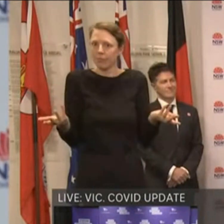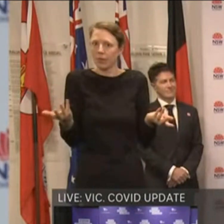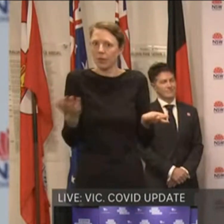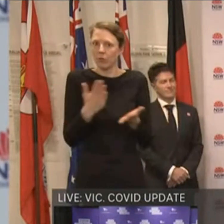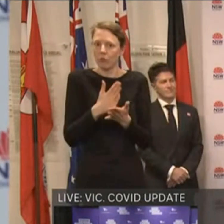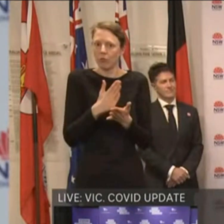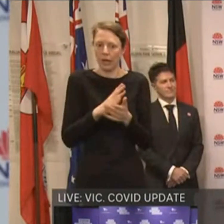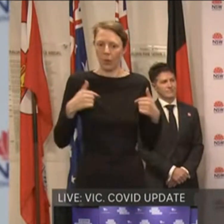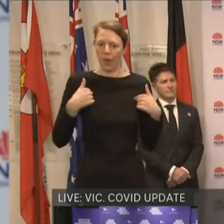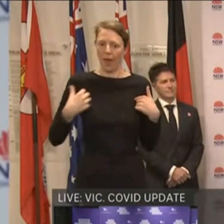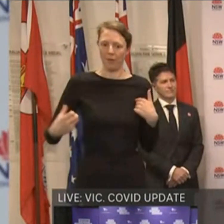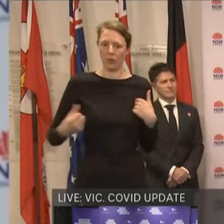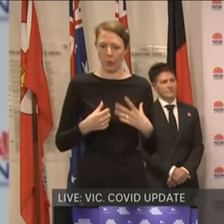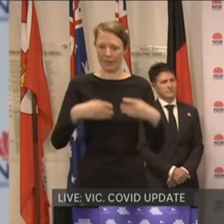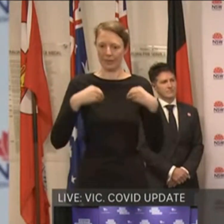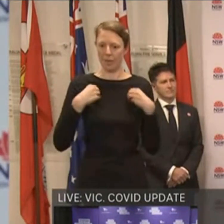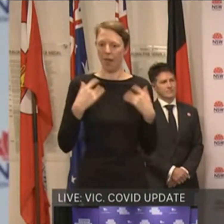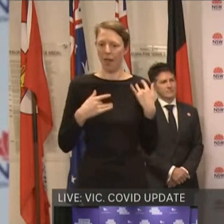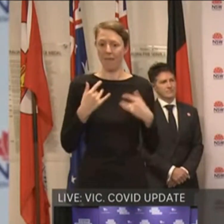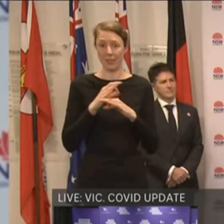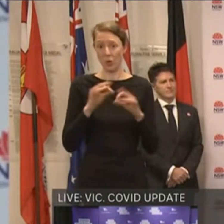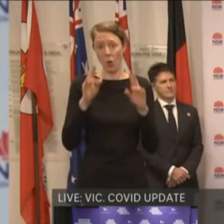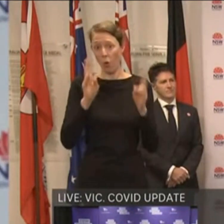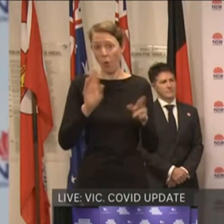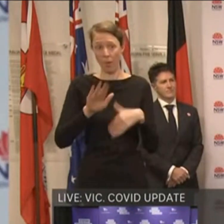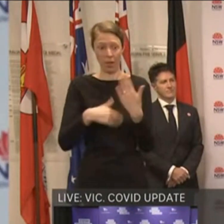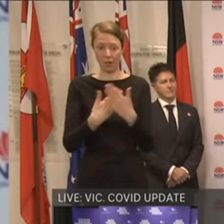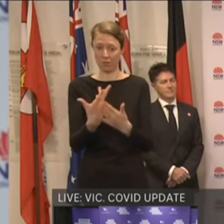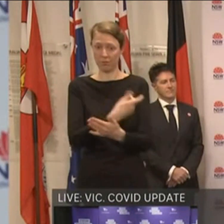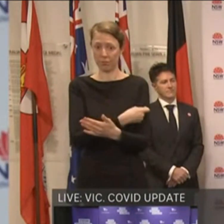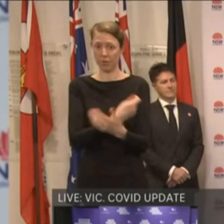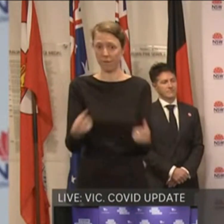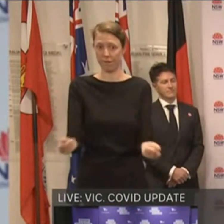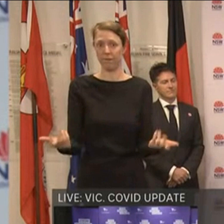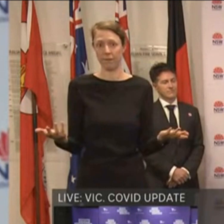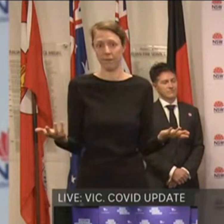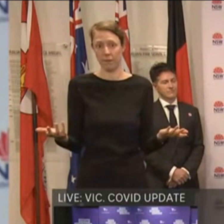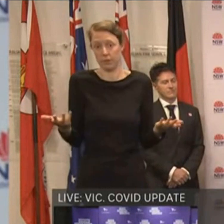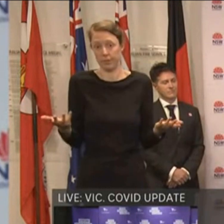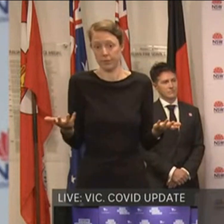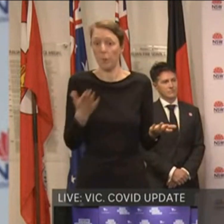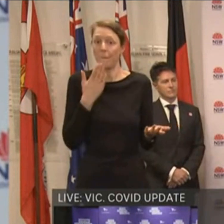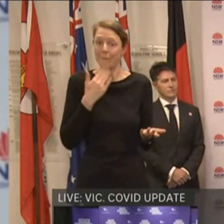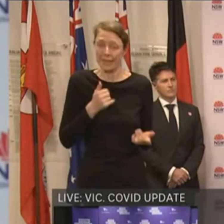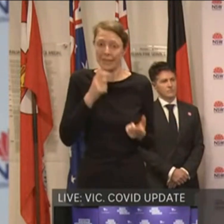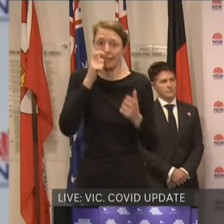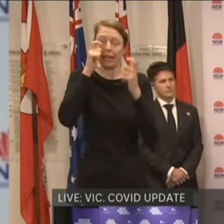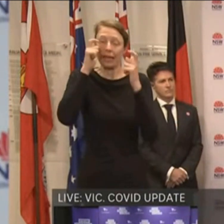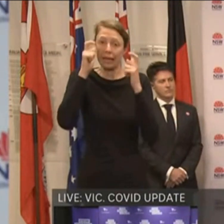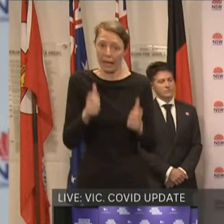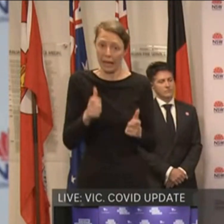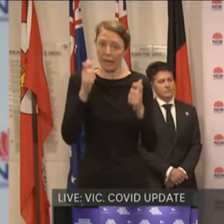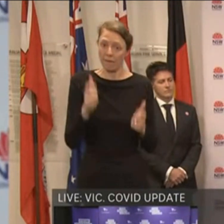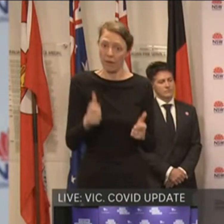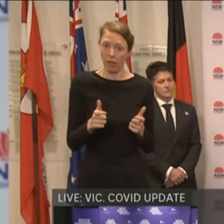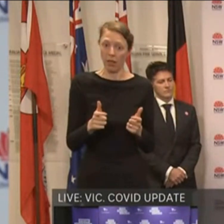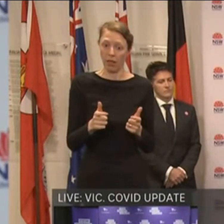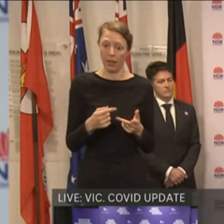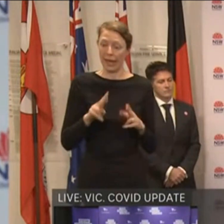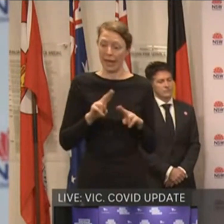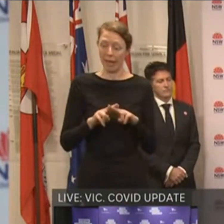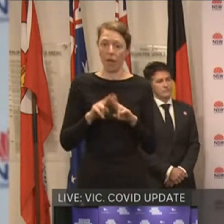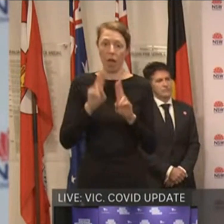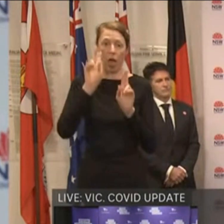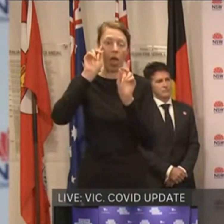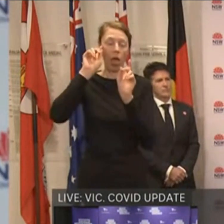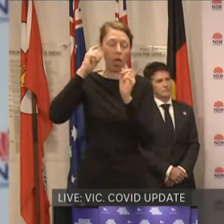as in call on your friends if you see them acting in a way which is too complacent. This is serious, and the only way we'll get through this is by being